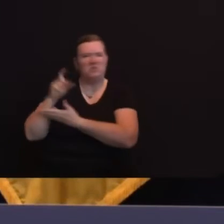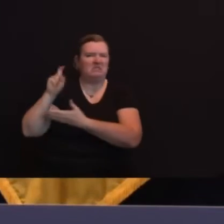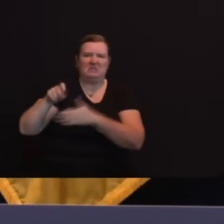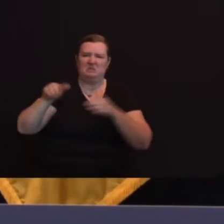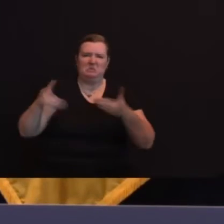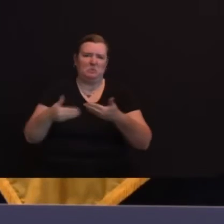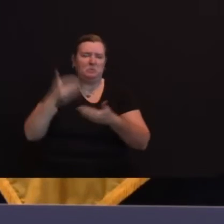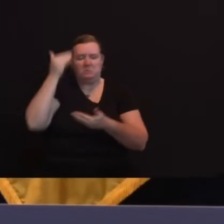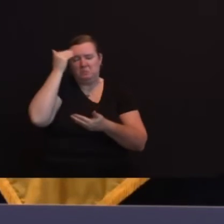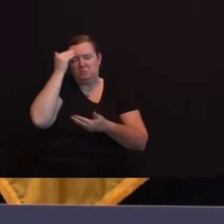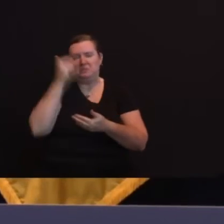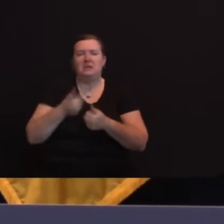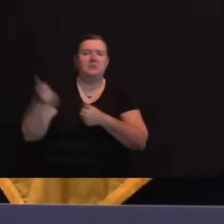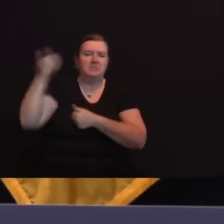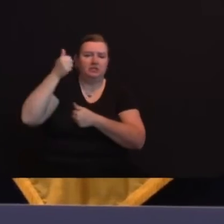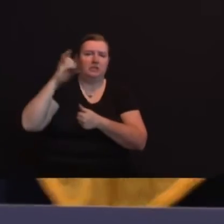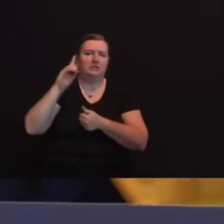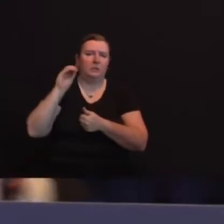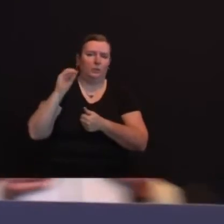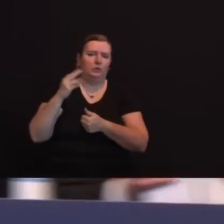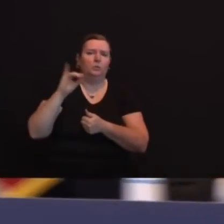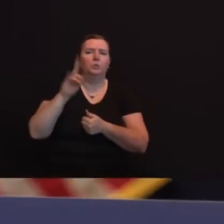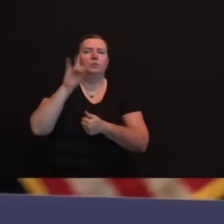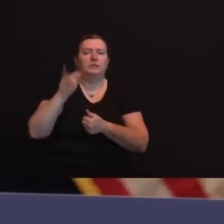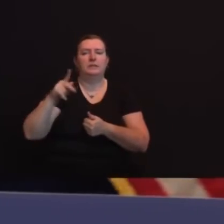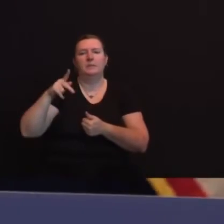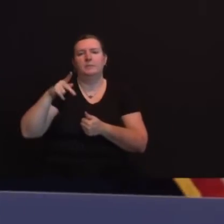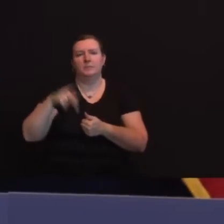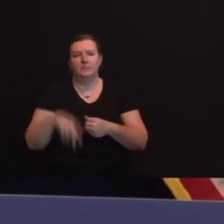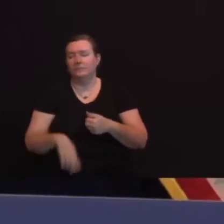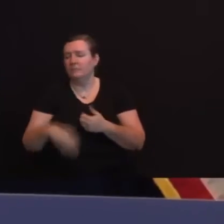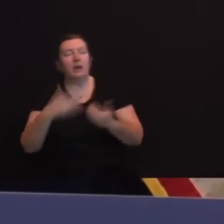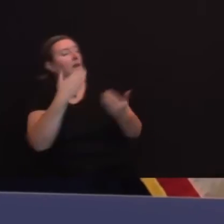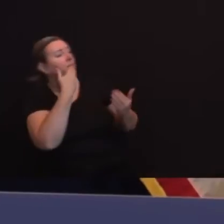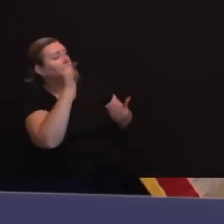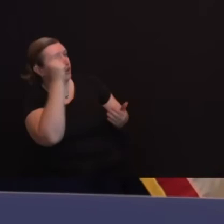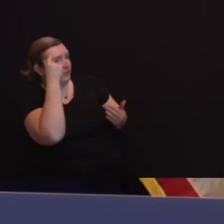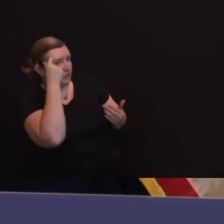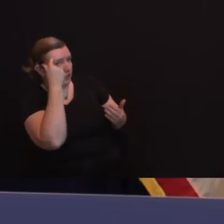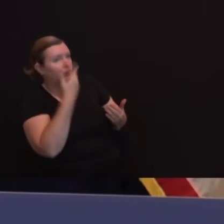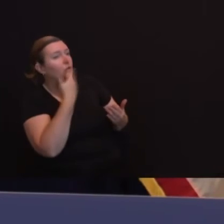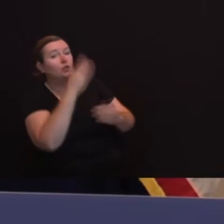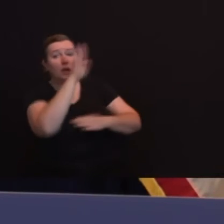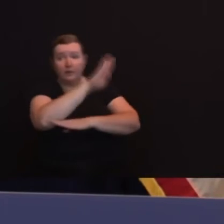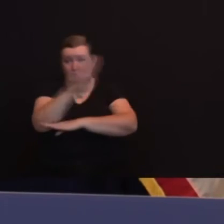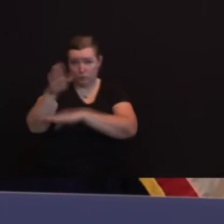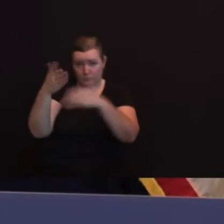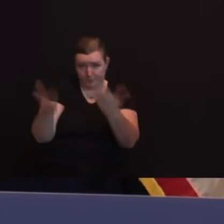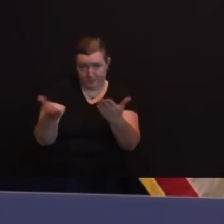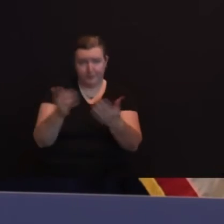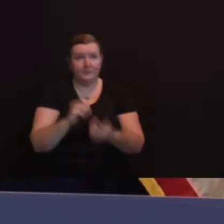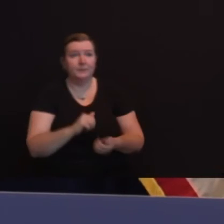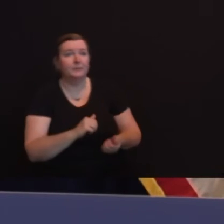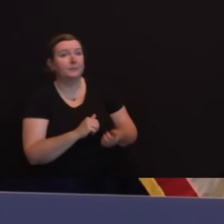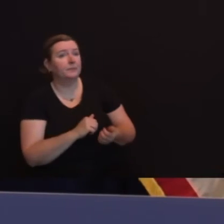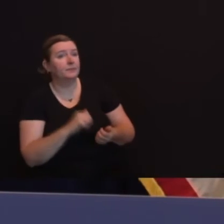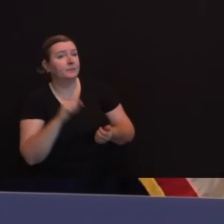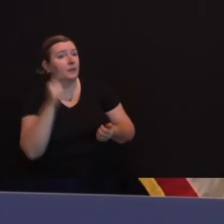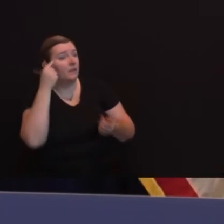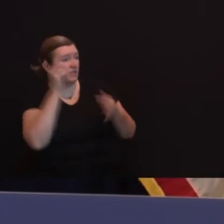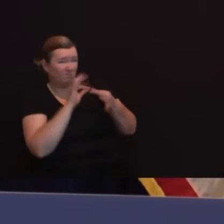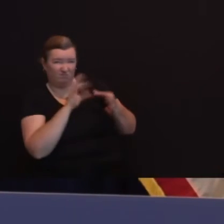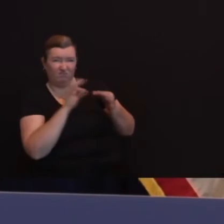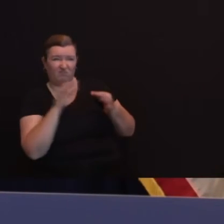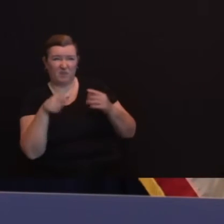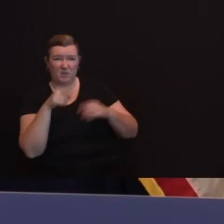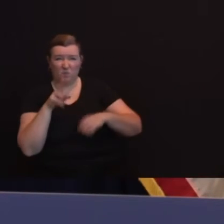of Health, Judy Persichilli. Thank you, Governor, and good afternoon. As the Governor has stated, this will not be a normal